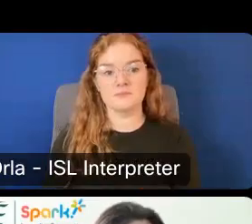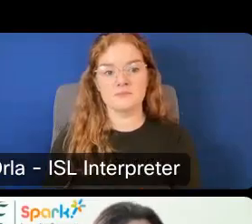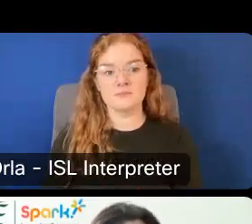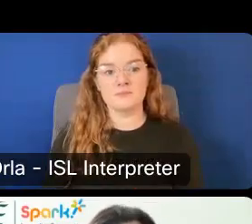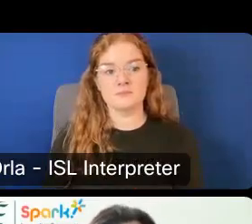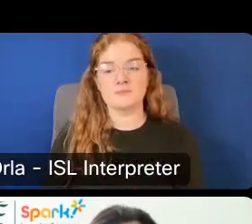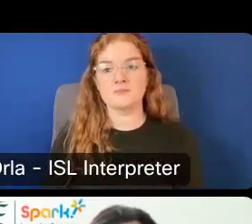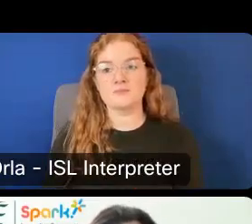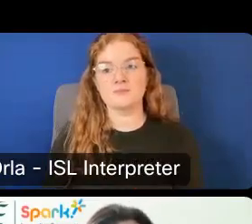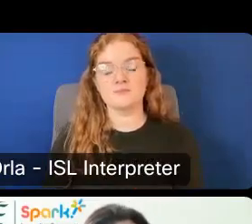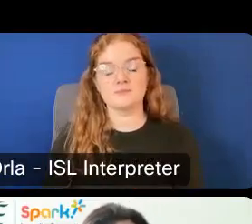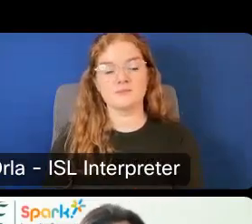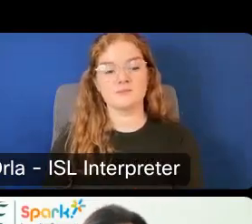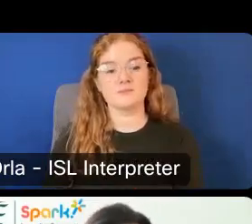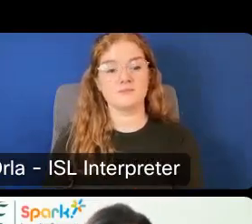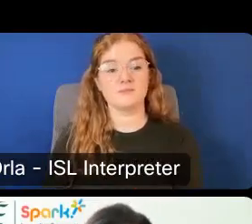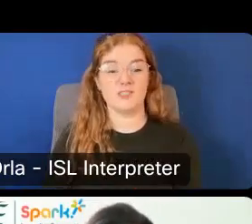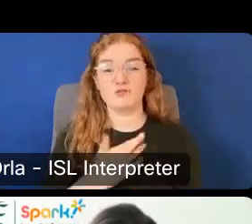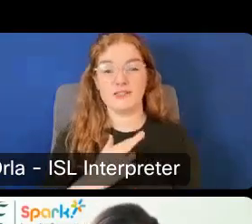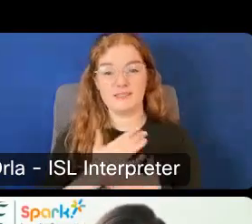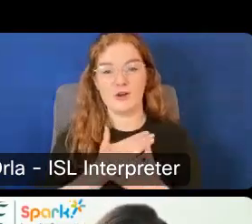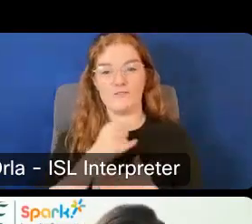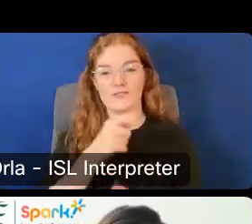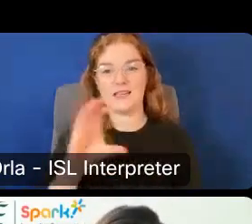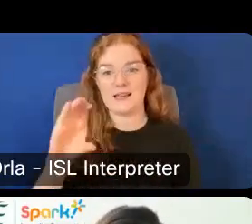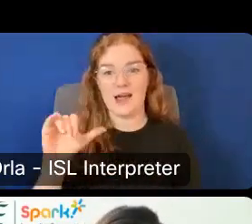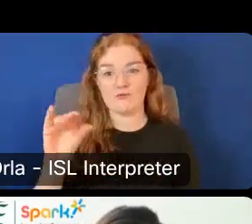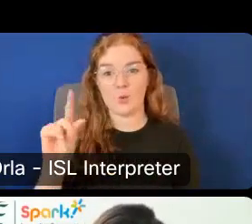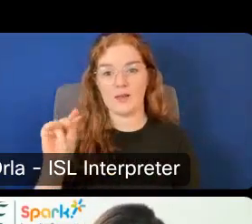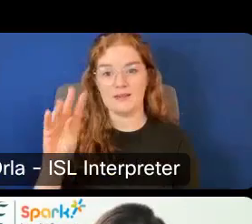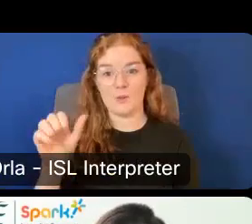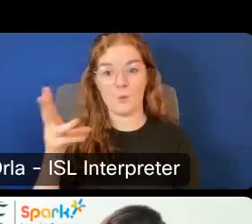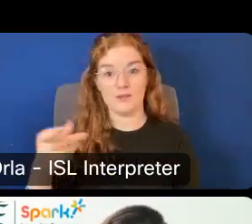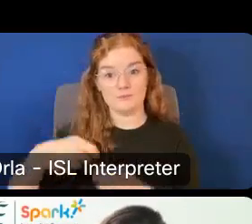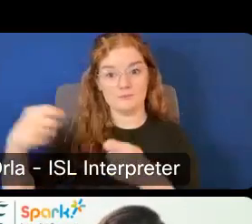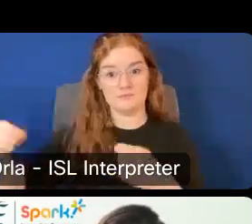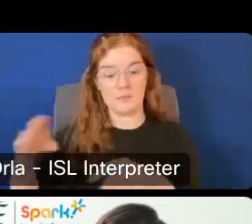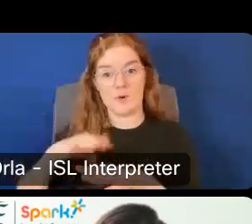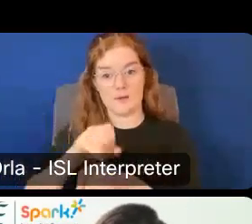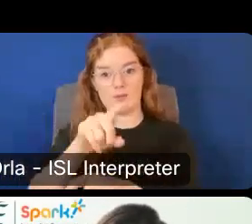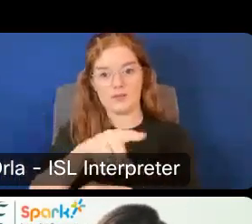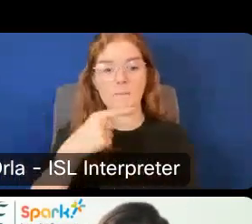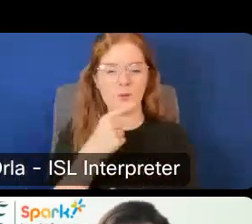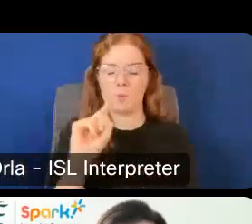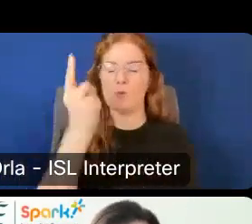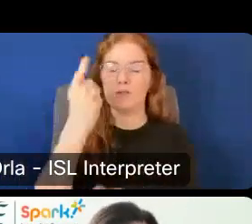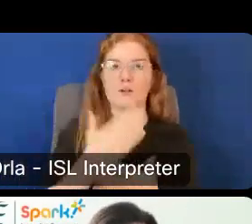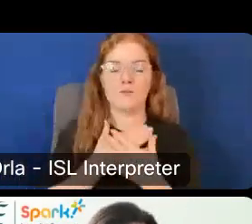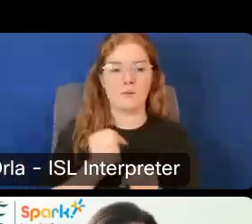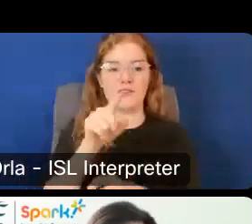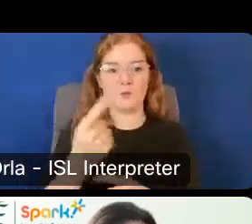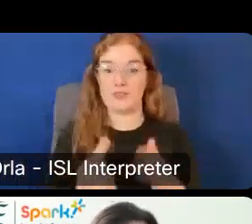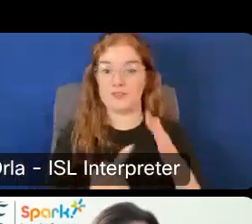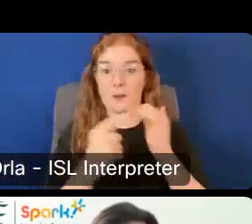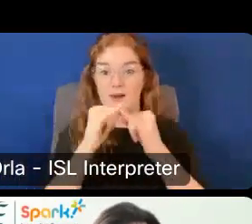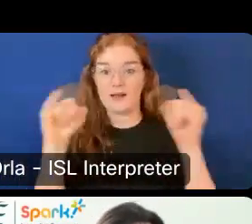So I really love this, and Carolina will talk about this a little bit further, but the one thing I really love about this is that top line is